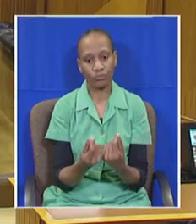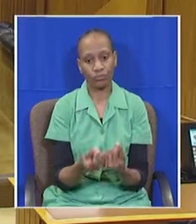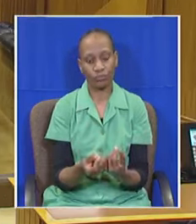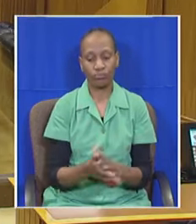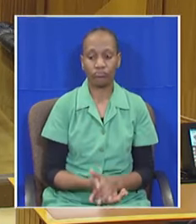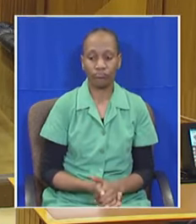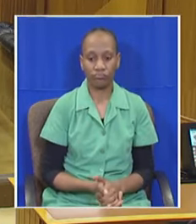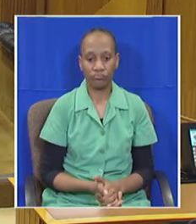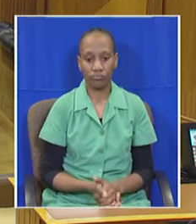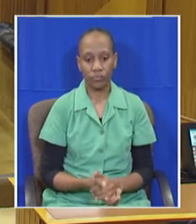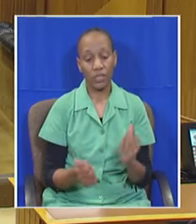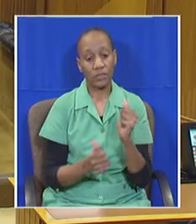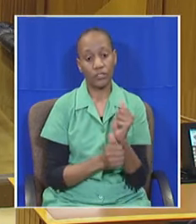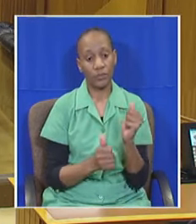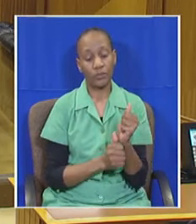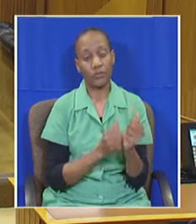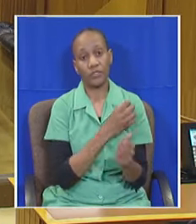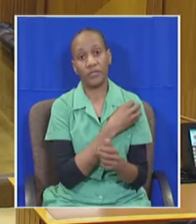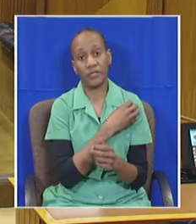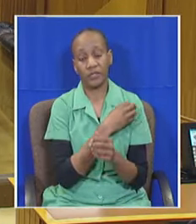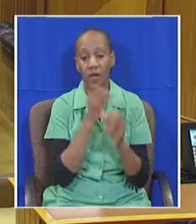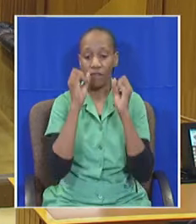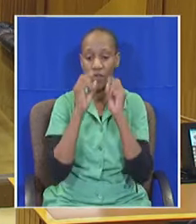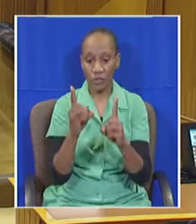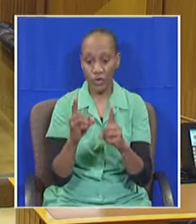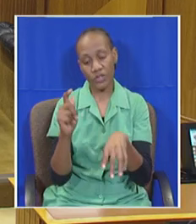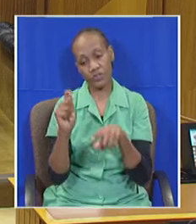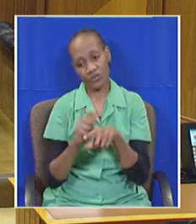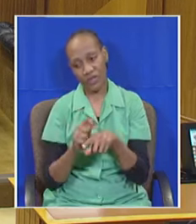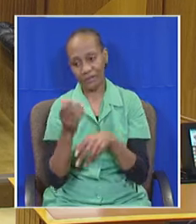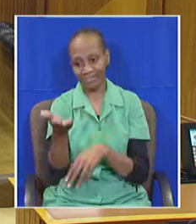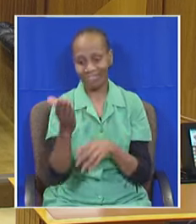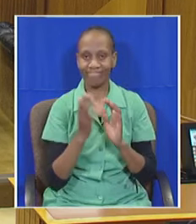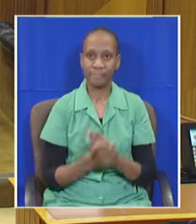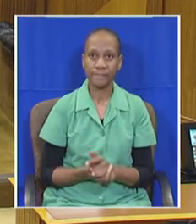The Honourable Deputy Minister of Education and Training.